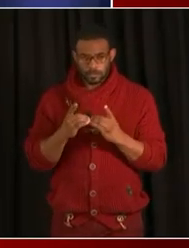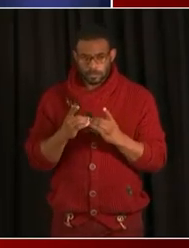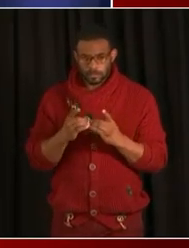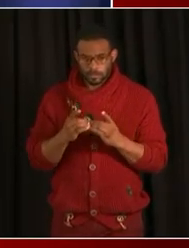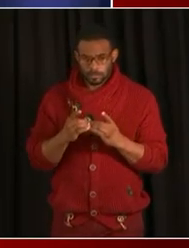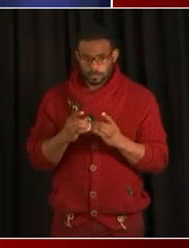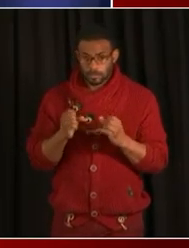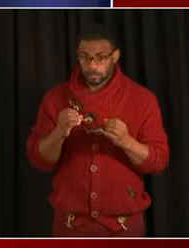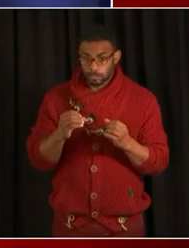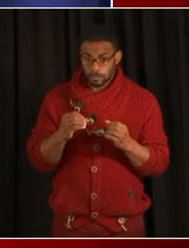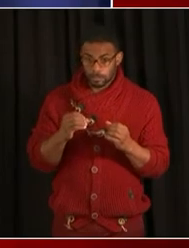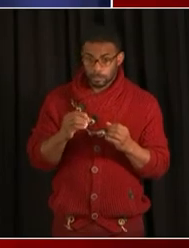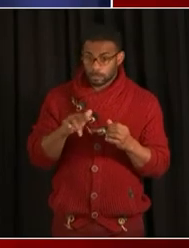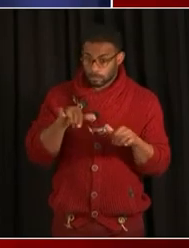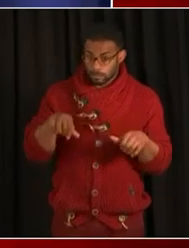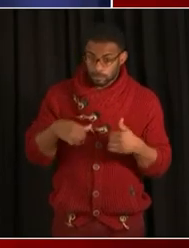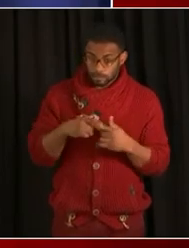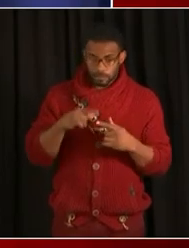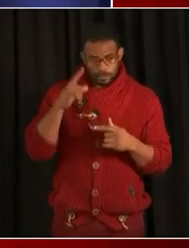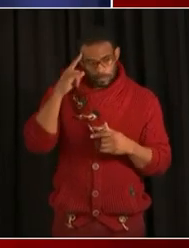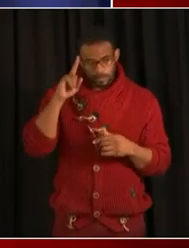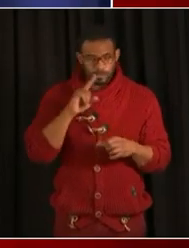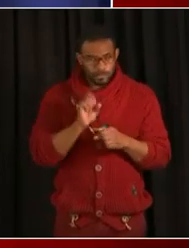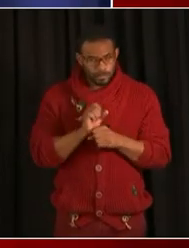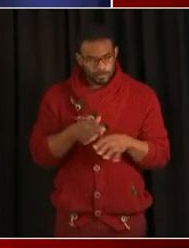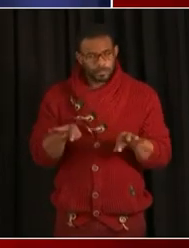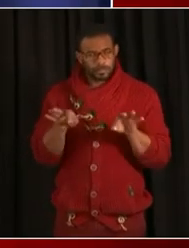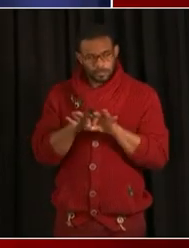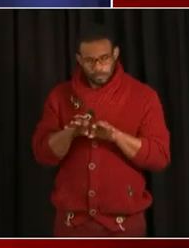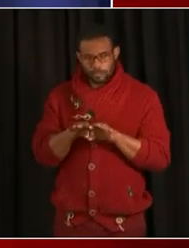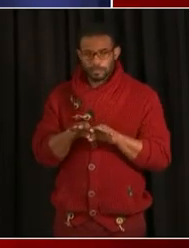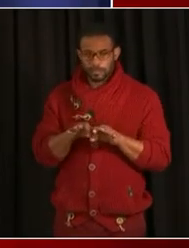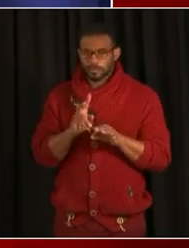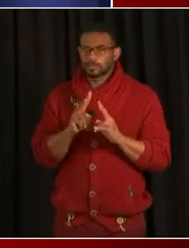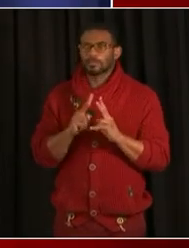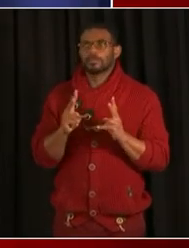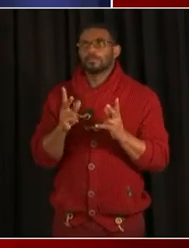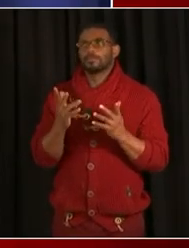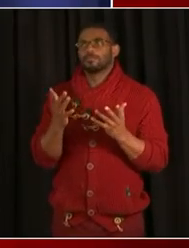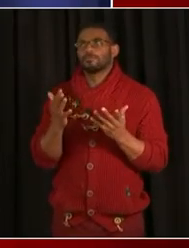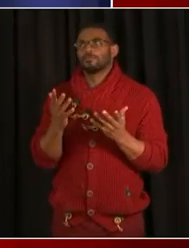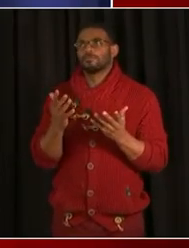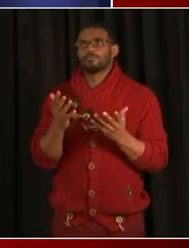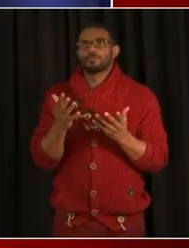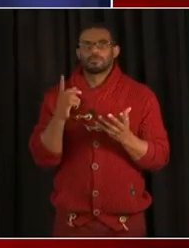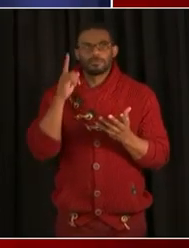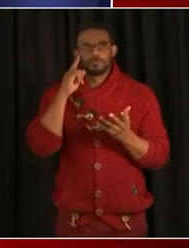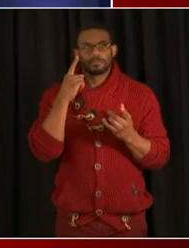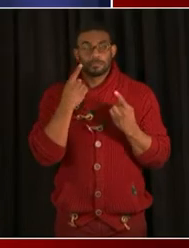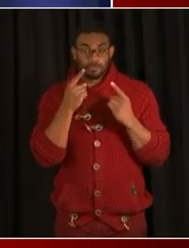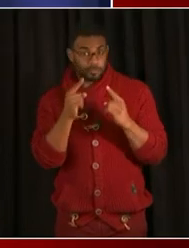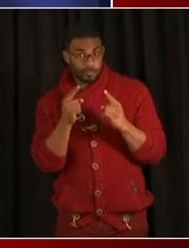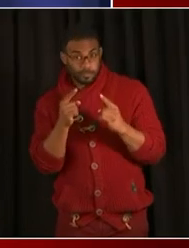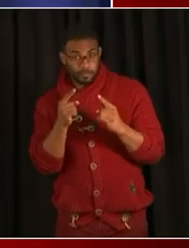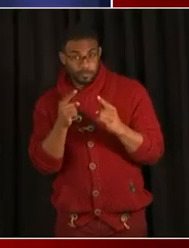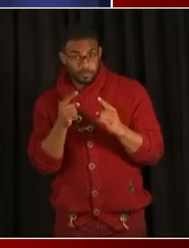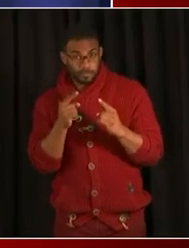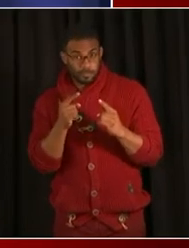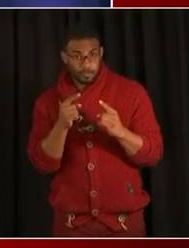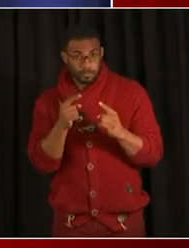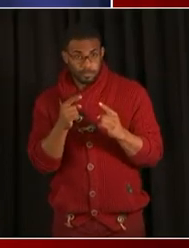department. So it was a challenge, but I think it was really worthwhile. It was very, I think, effective.